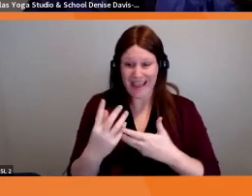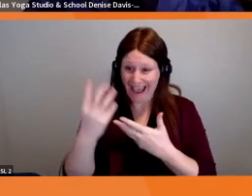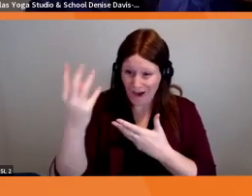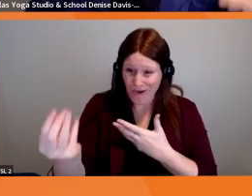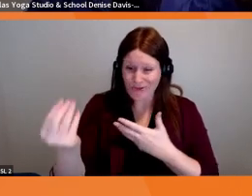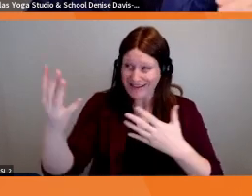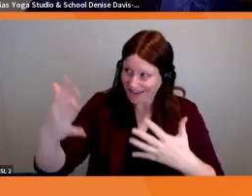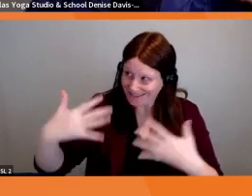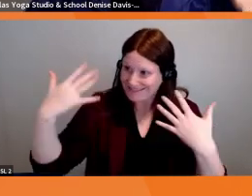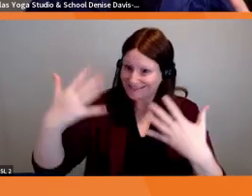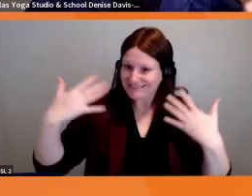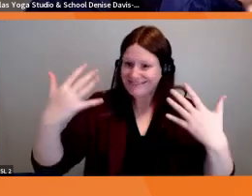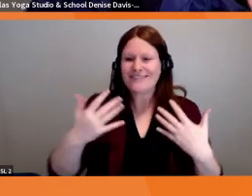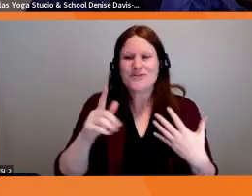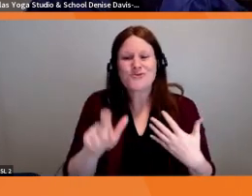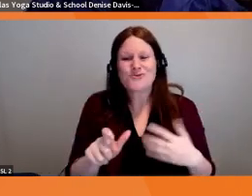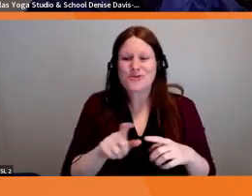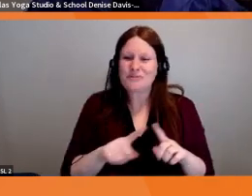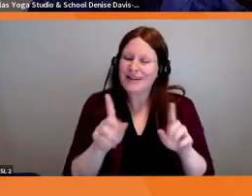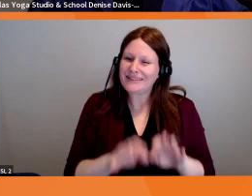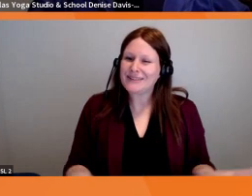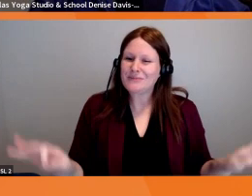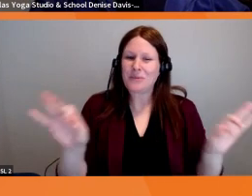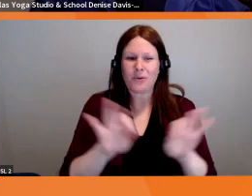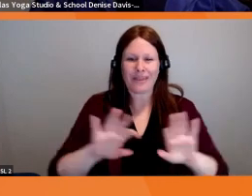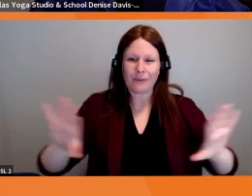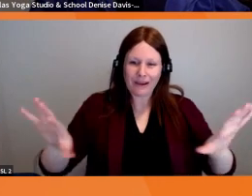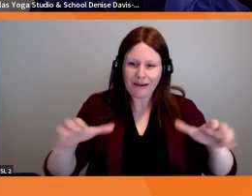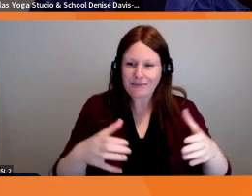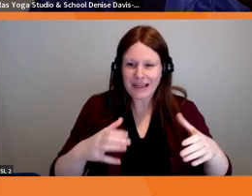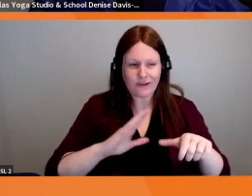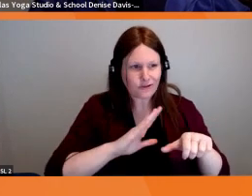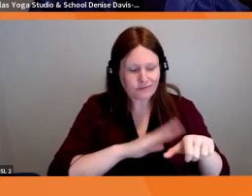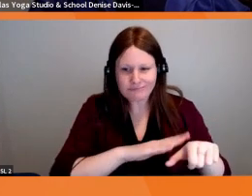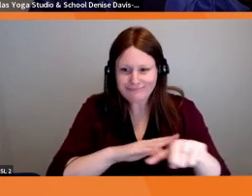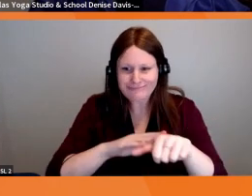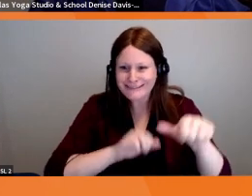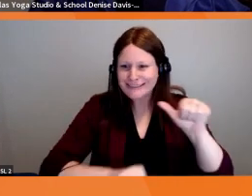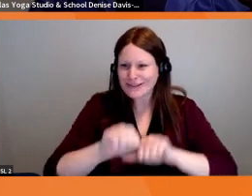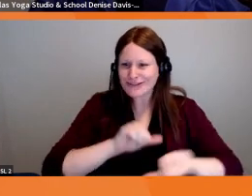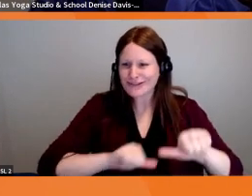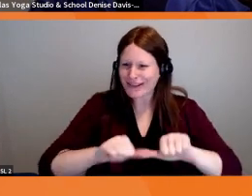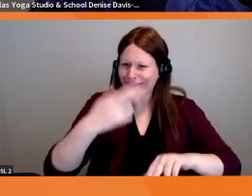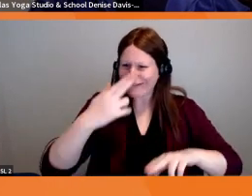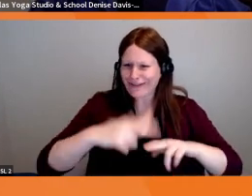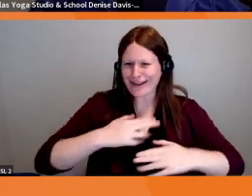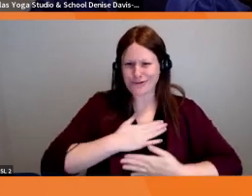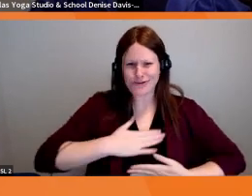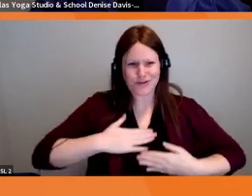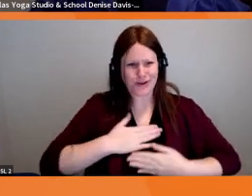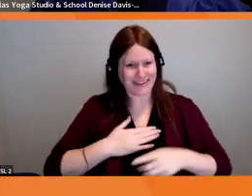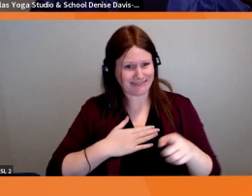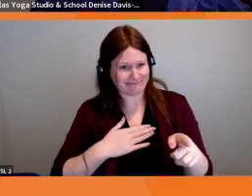this, but we come together to remind each other, right? Have fun at the office. Look at this guy. He is having fun. He's been doing